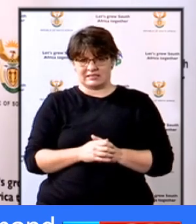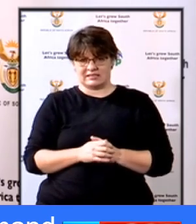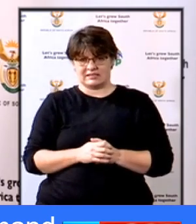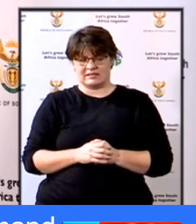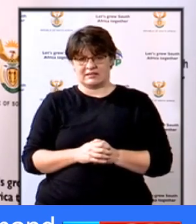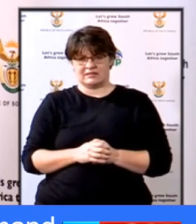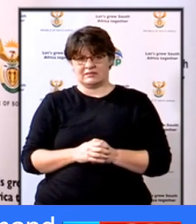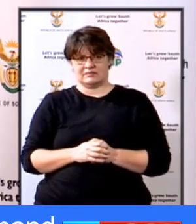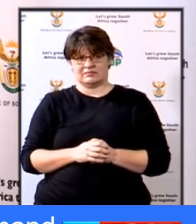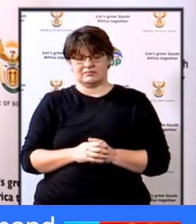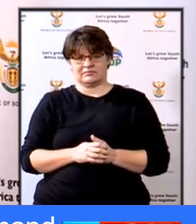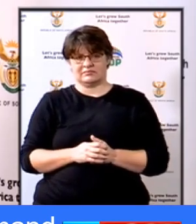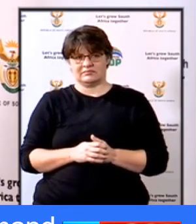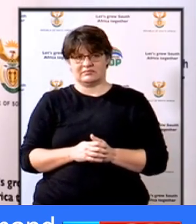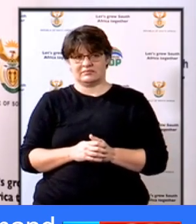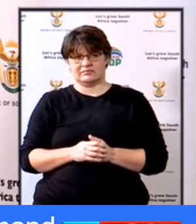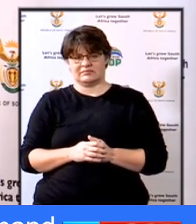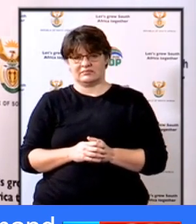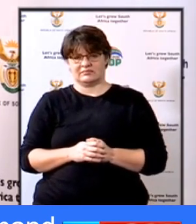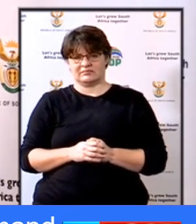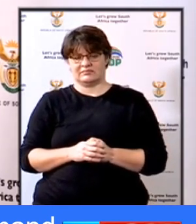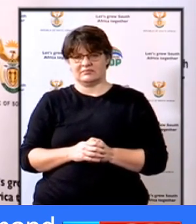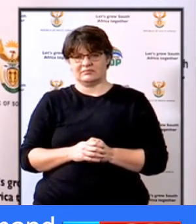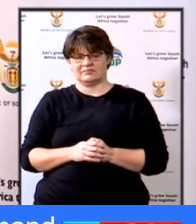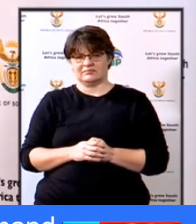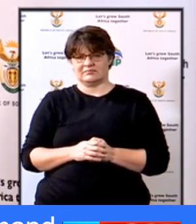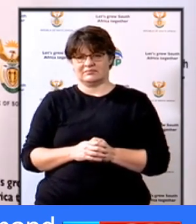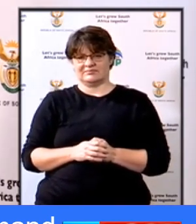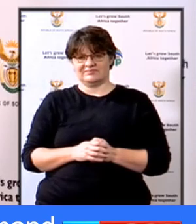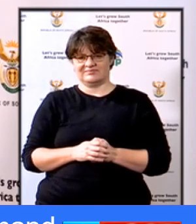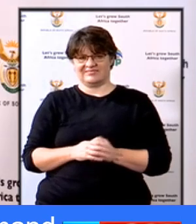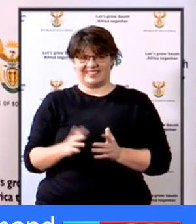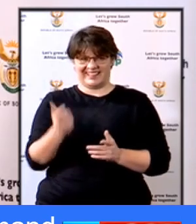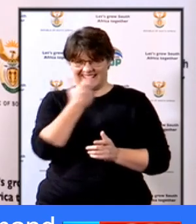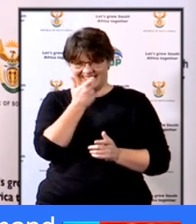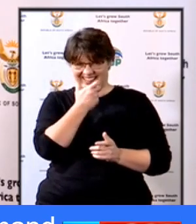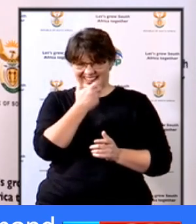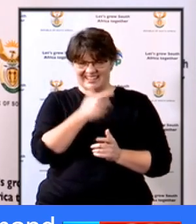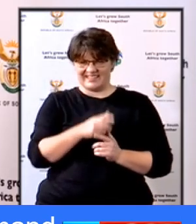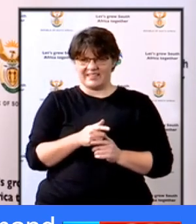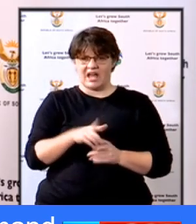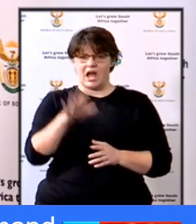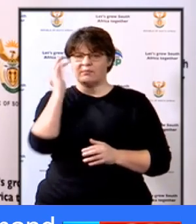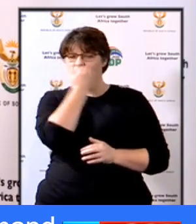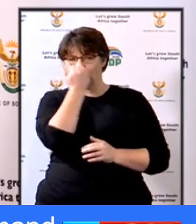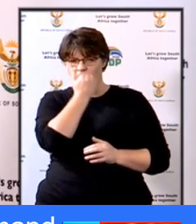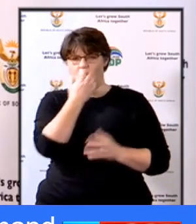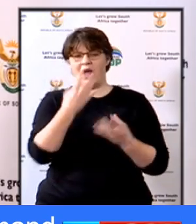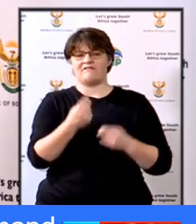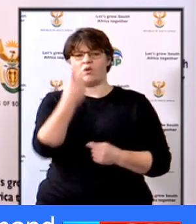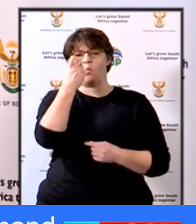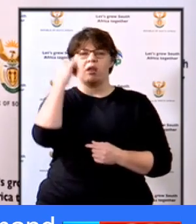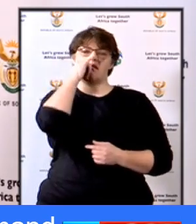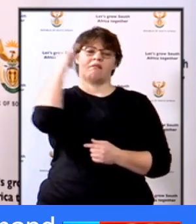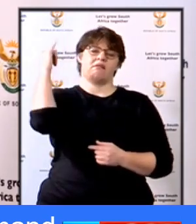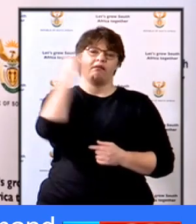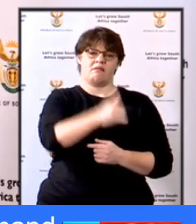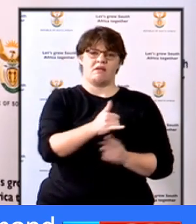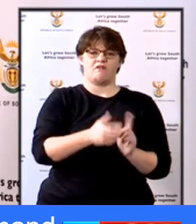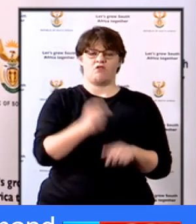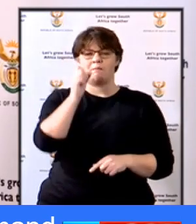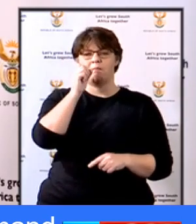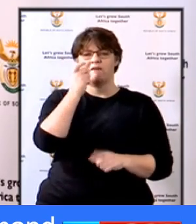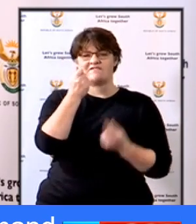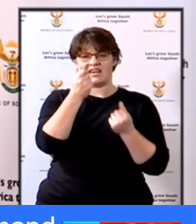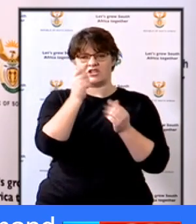Syntax. Oh, syntax. We test syntax. Sorry, Minister. Okay. Minister, we have one caller from